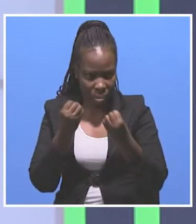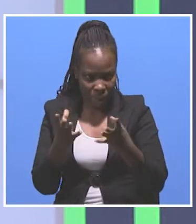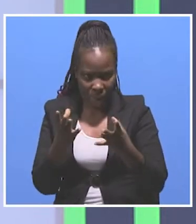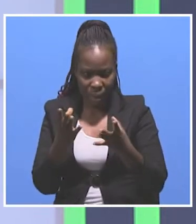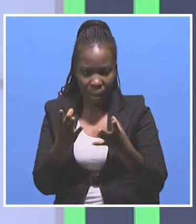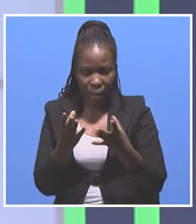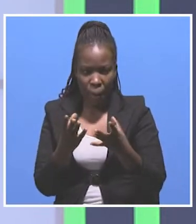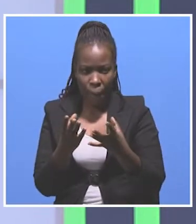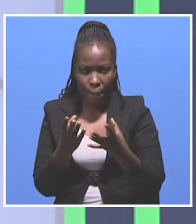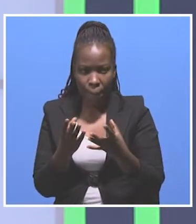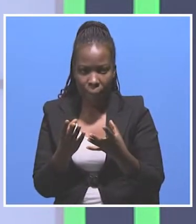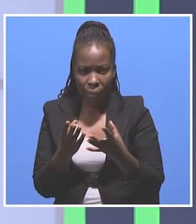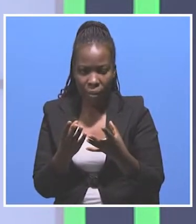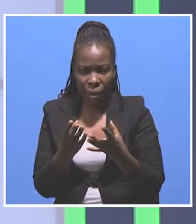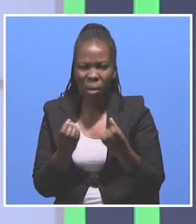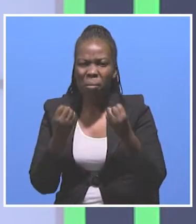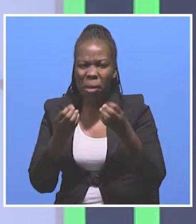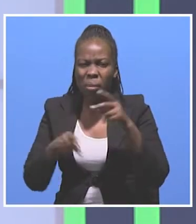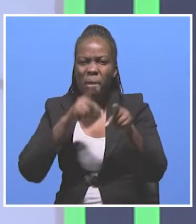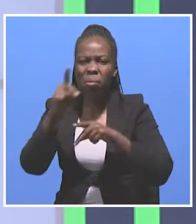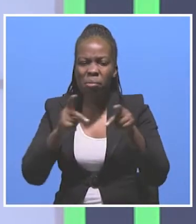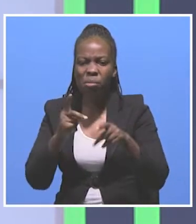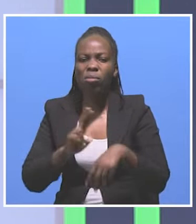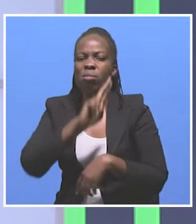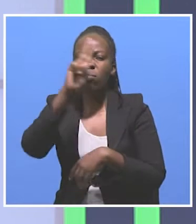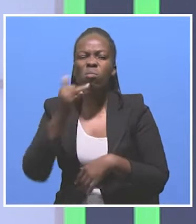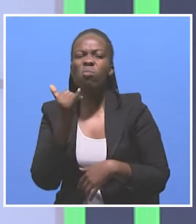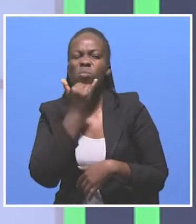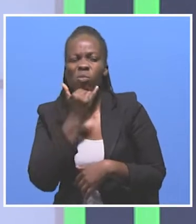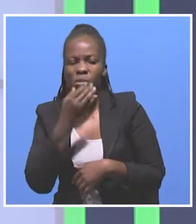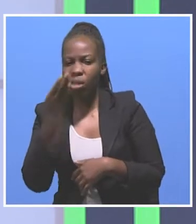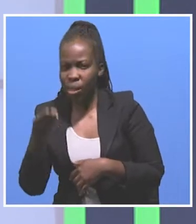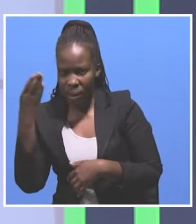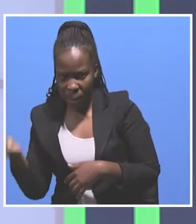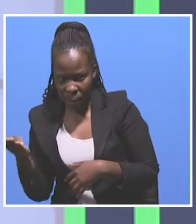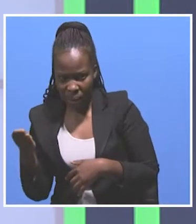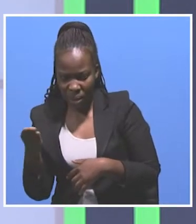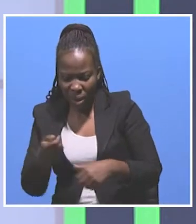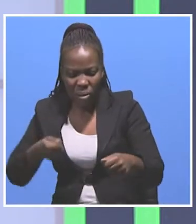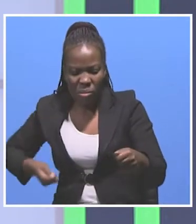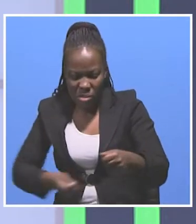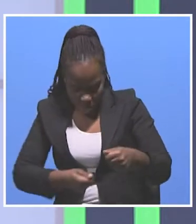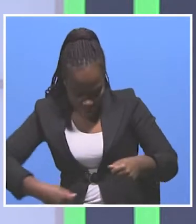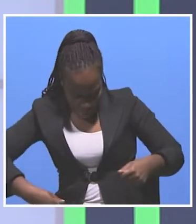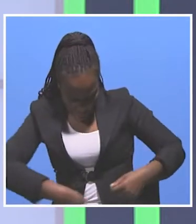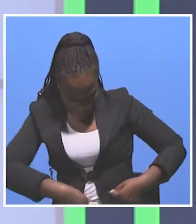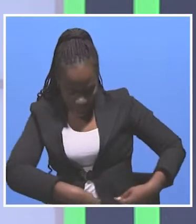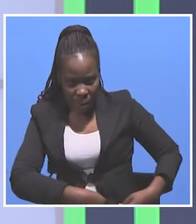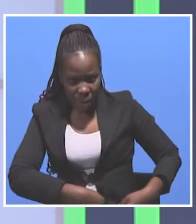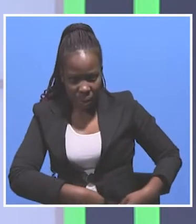others have used the wrong things, wires. They've actually poked and pierced through the uterus,